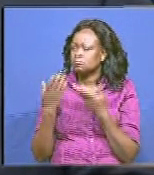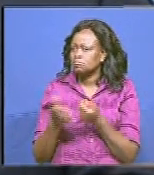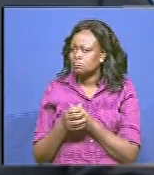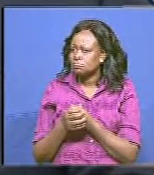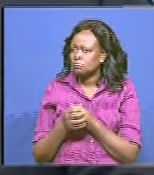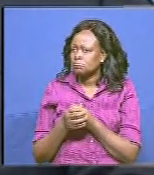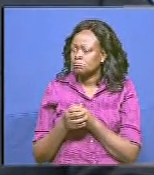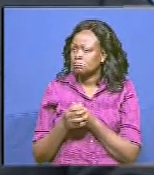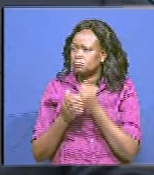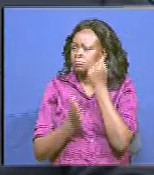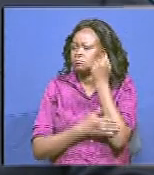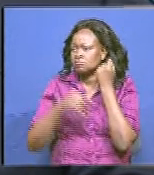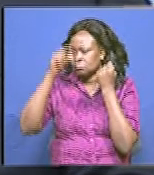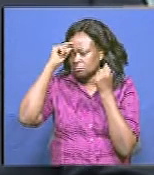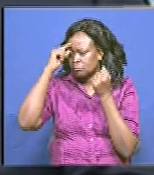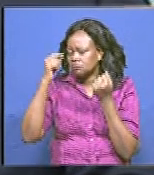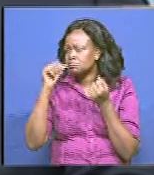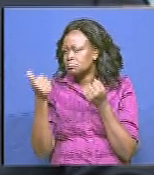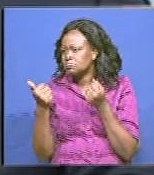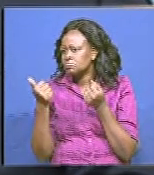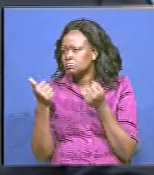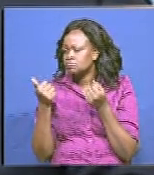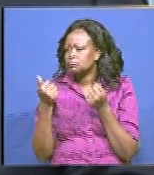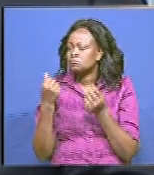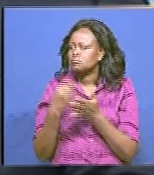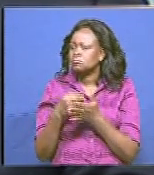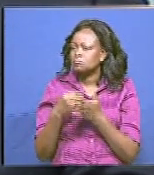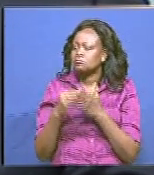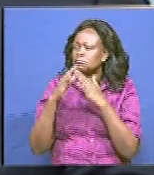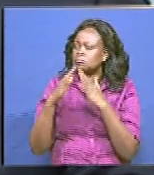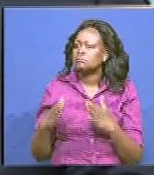their bag governor so-and-so has a bag of money in the house.